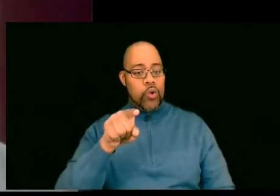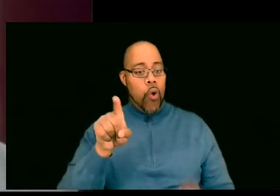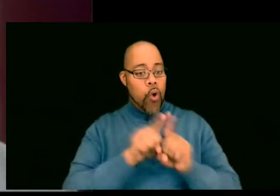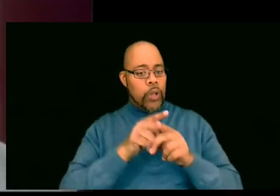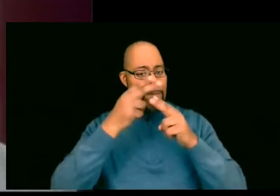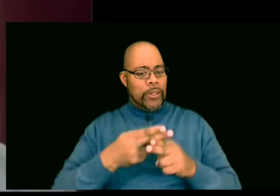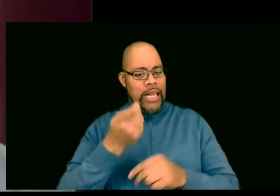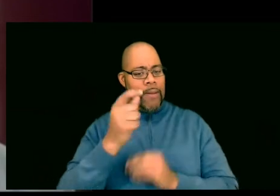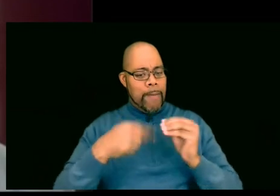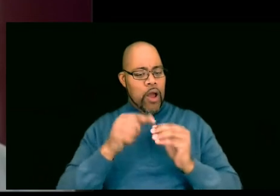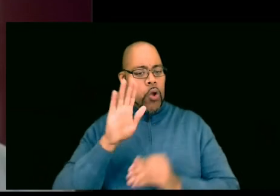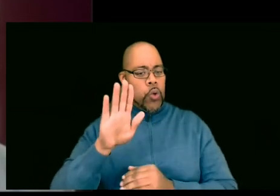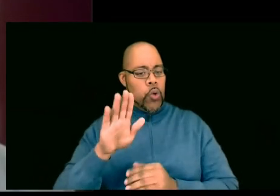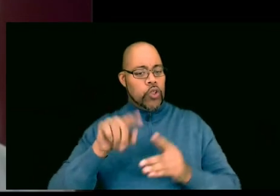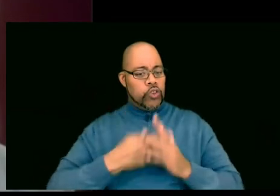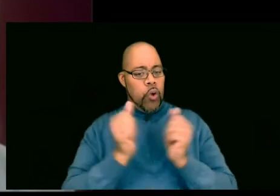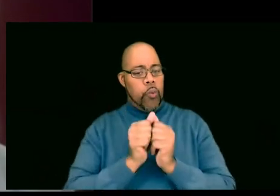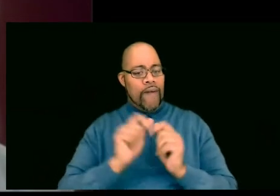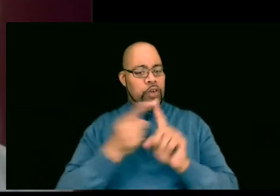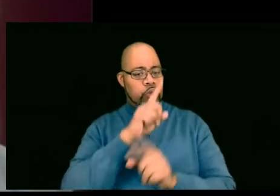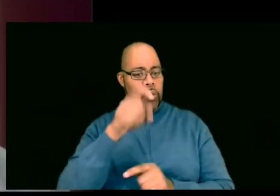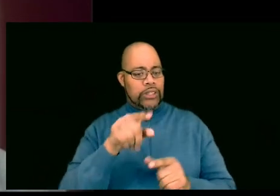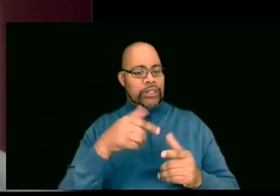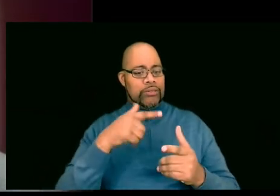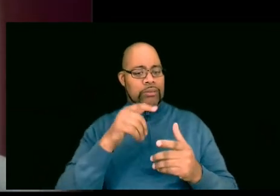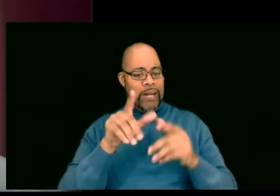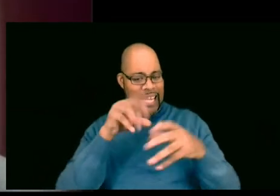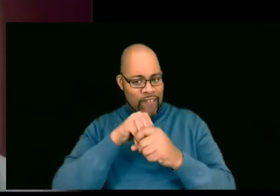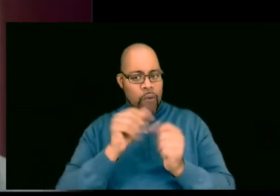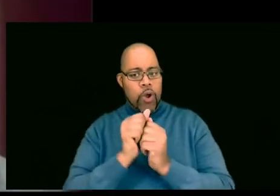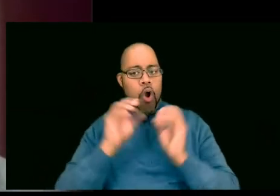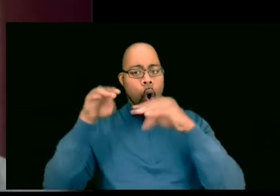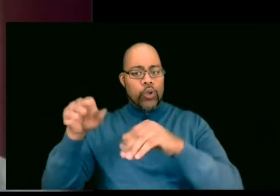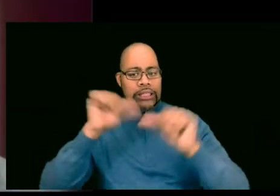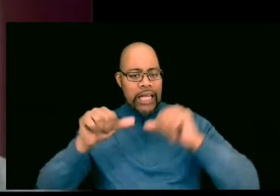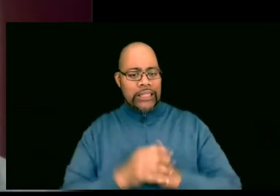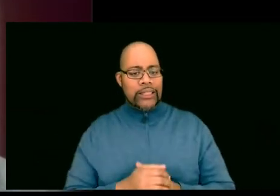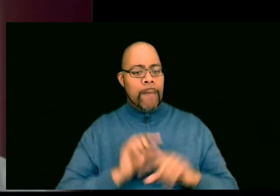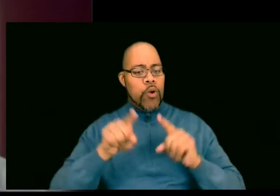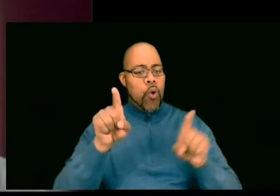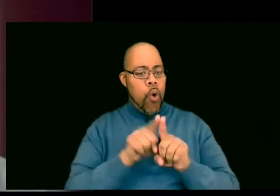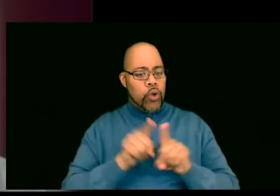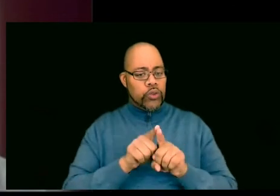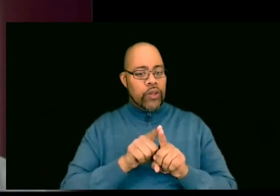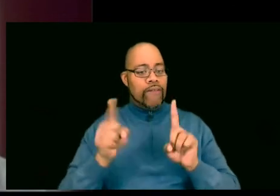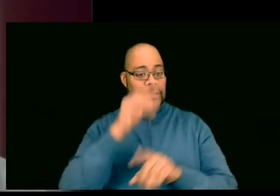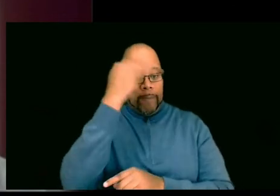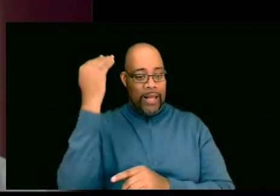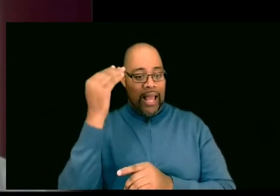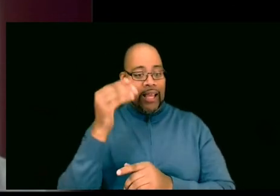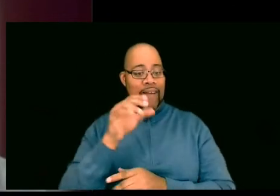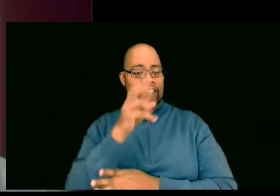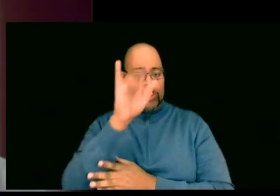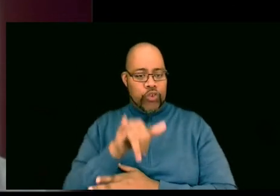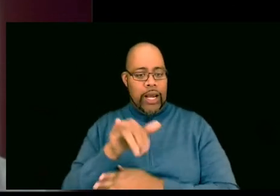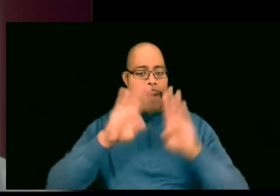So, Tierre, you also mentioned a little bit about your start with that first question about getting involved with ocean sciences, but you are also the first